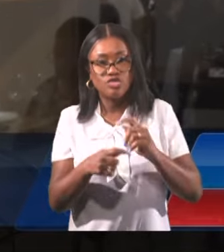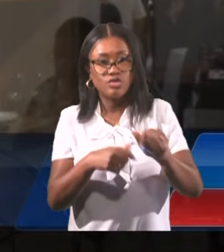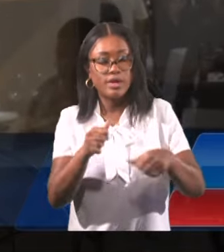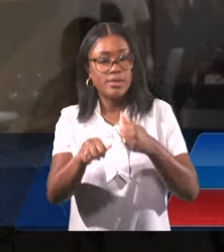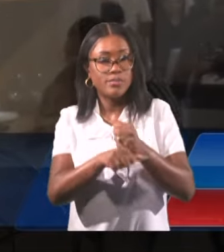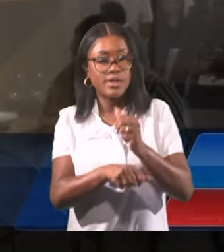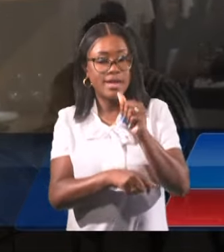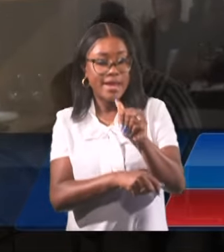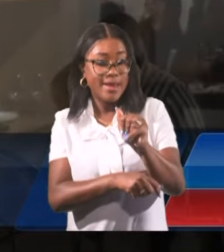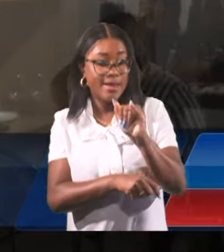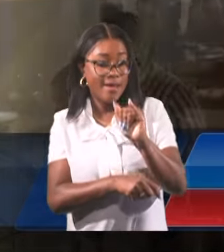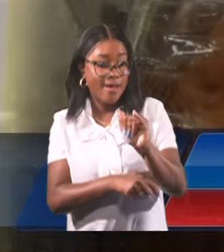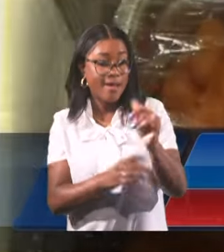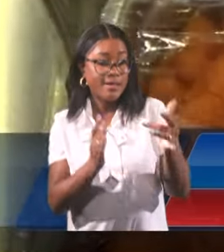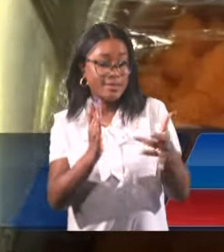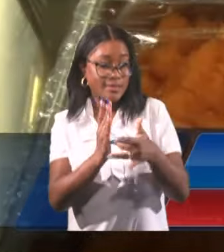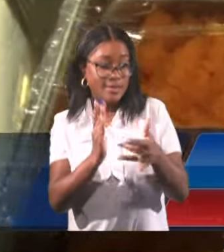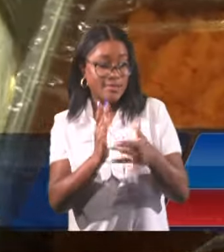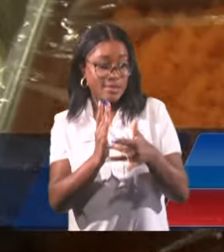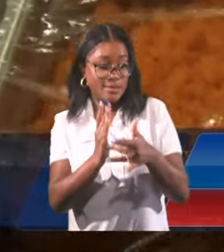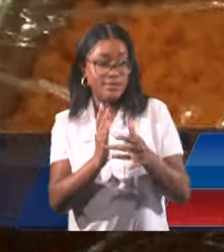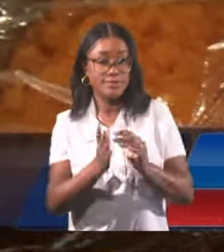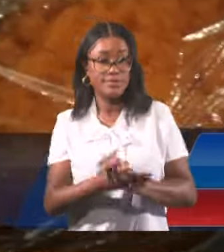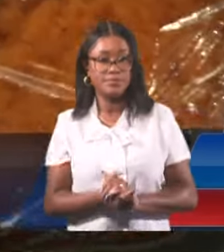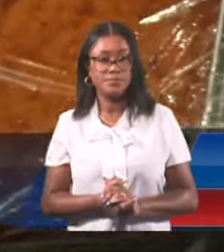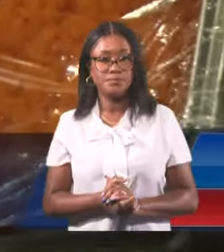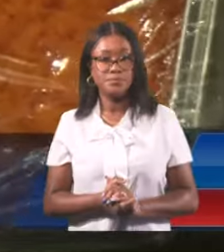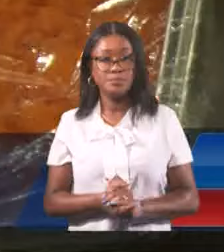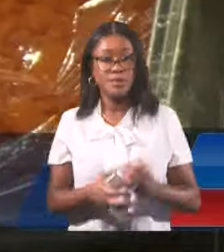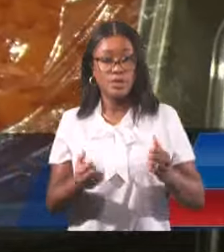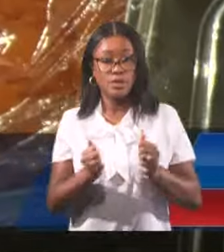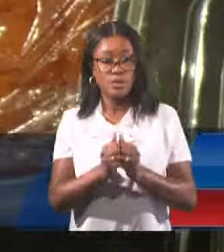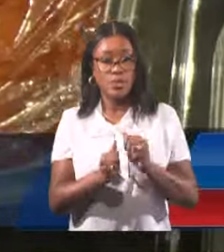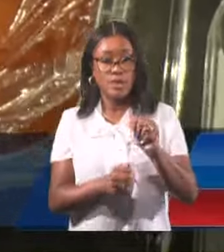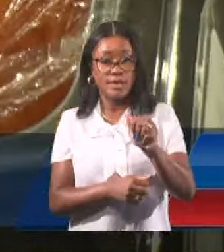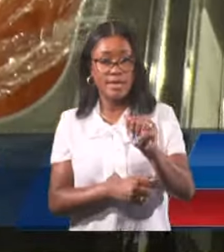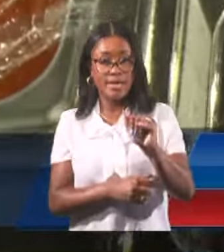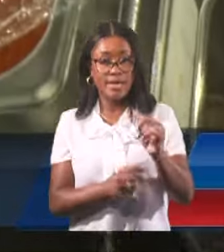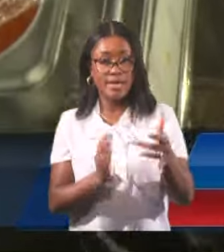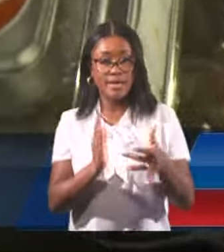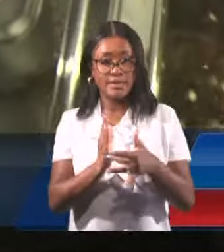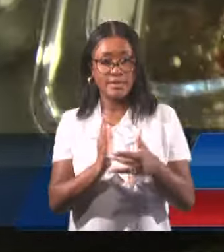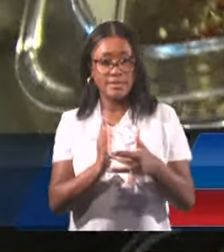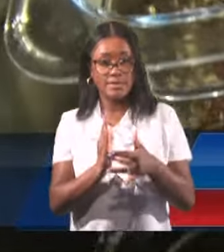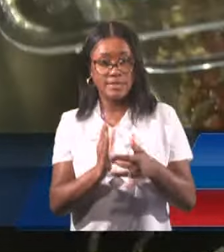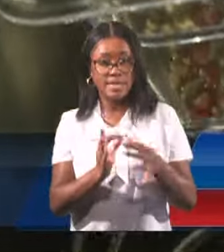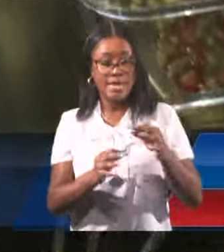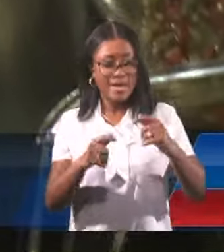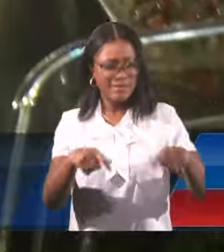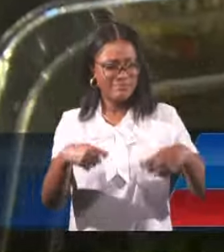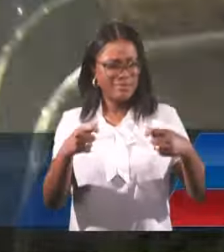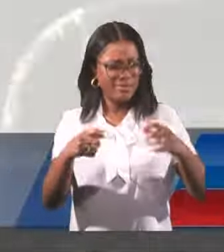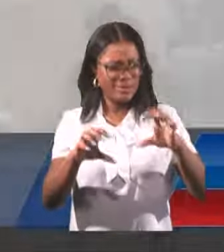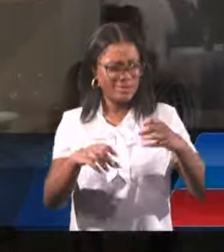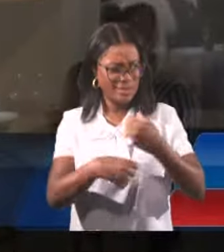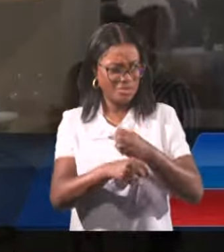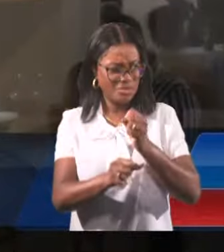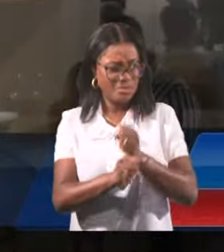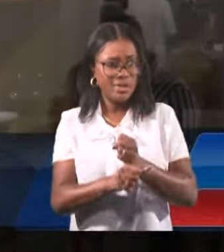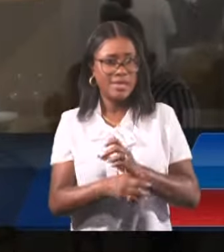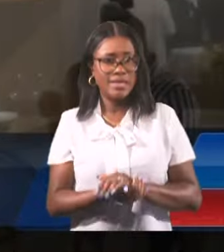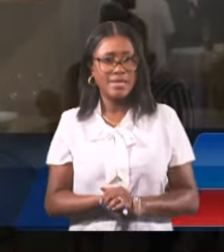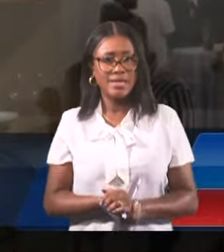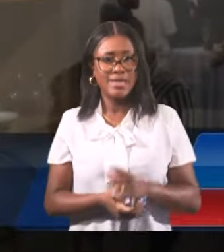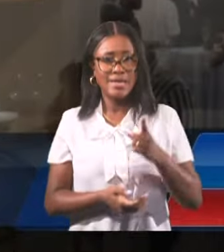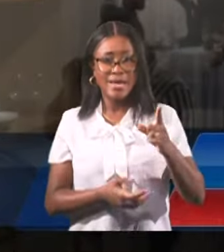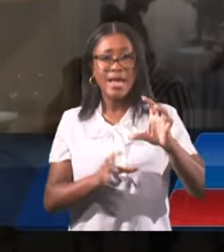AI technology through their industries. And with the AI technology, what we're all wondering is whether doubles could be made in it. I can